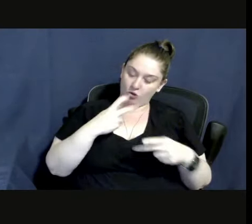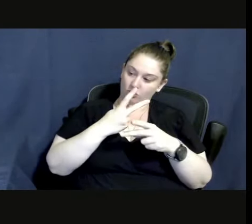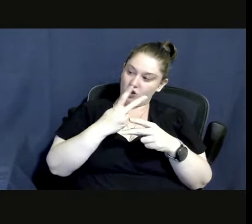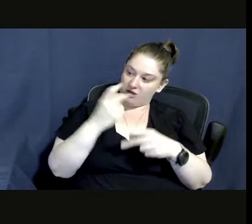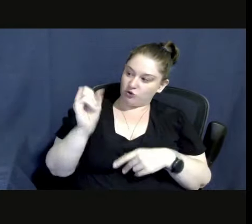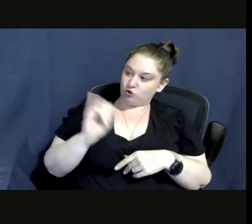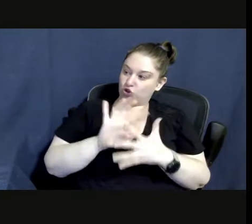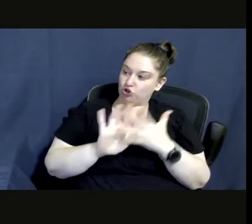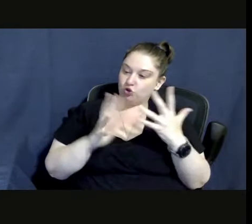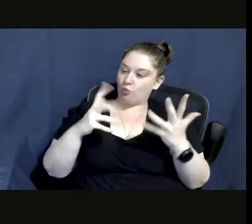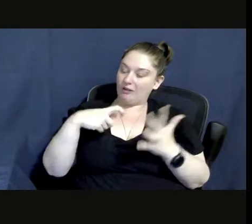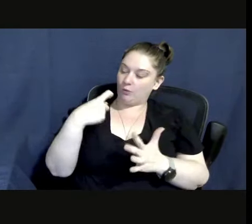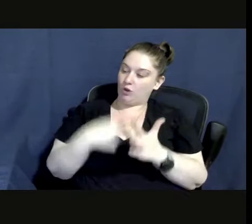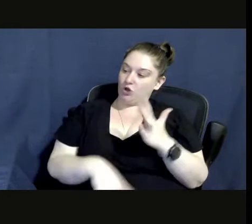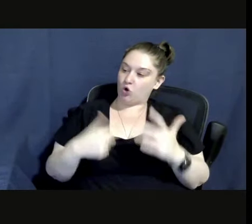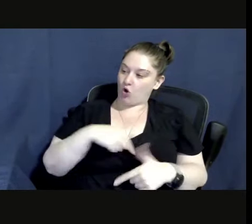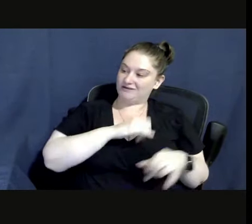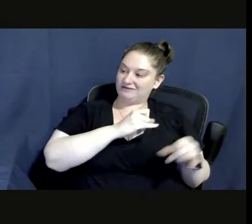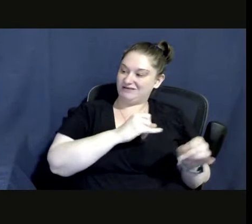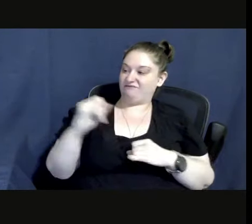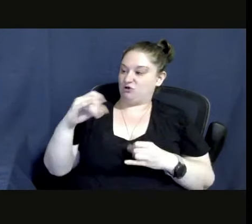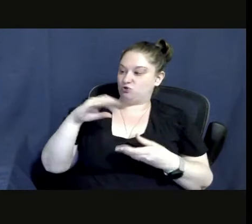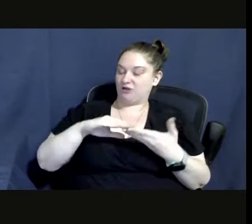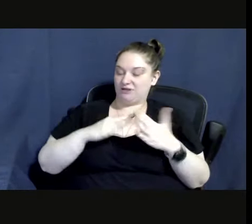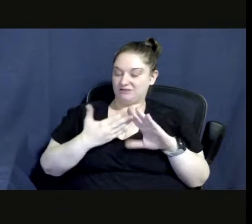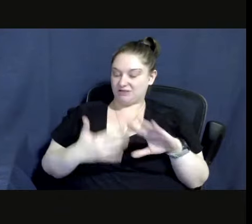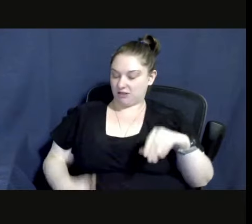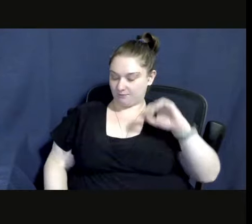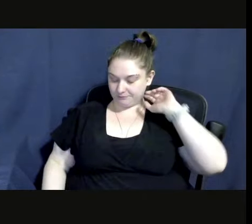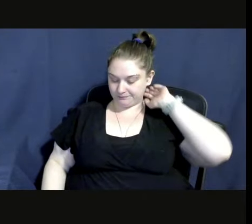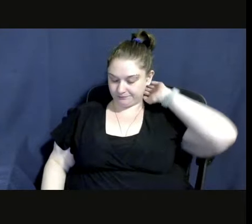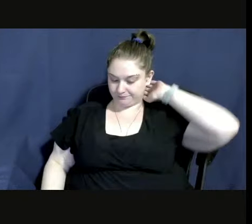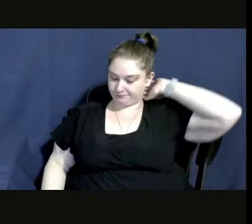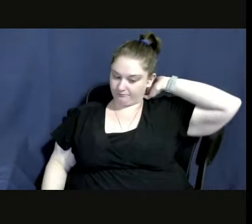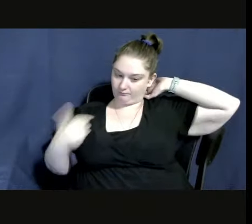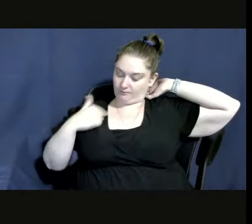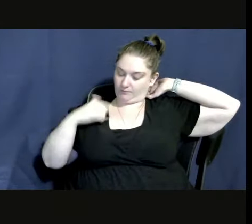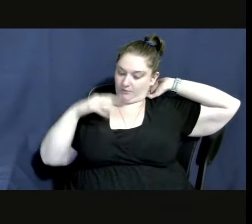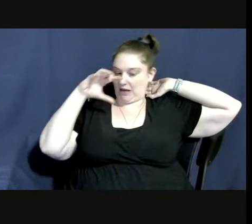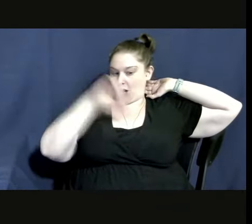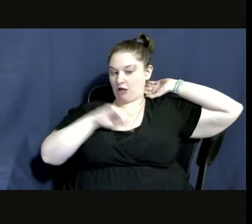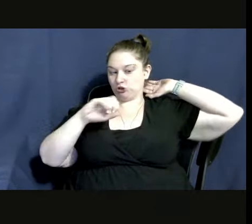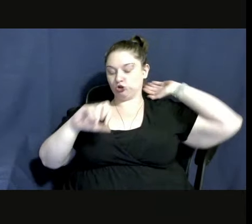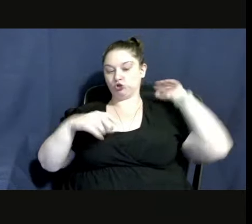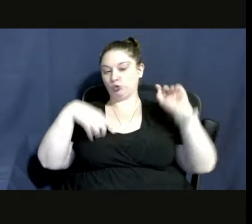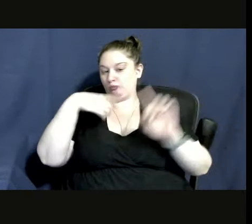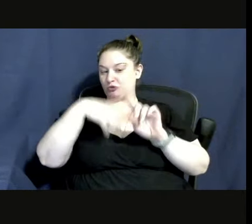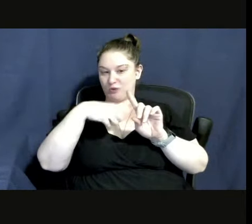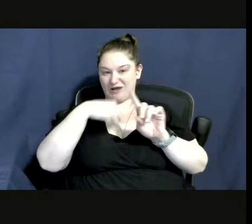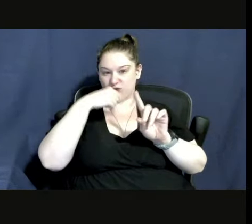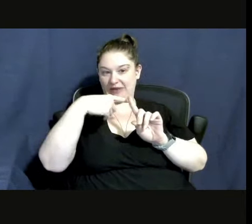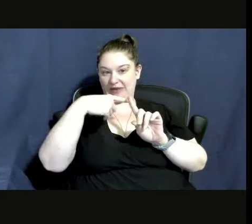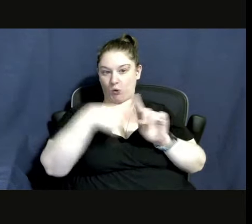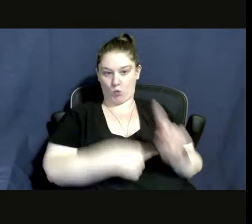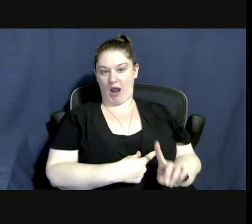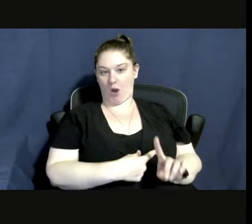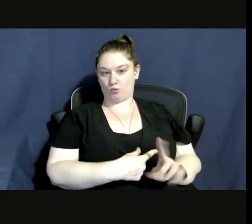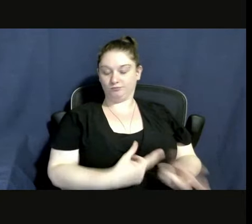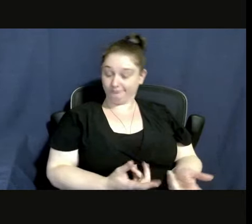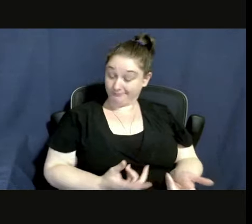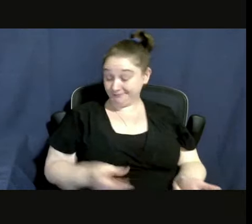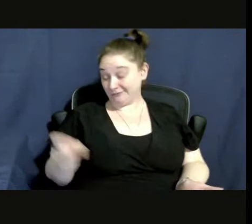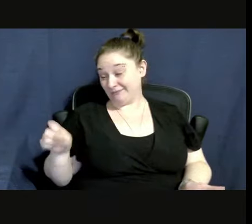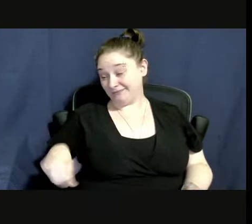going to cost us as individuals in our city? Because I assume the rates are not going to go down. Yeah,